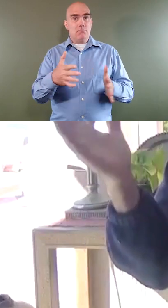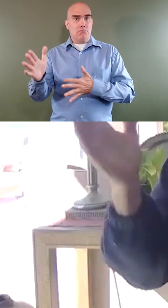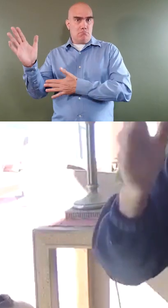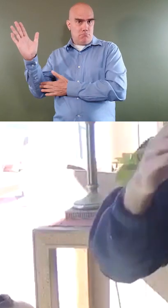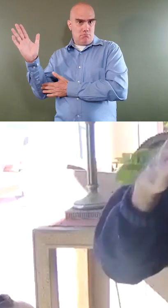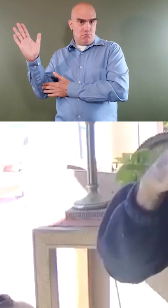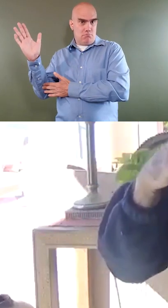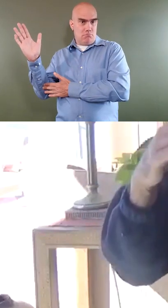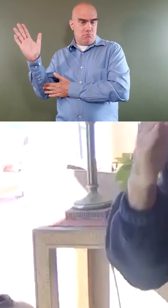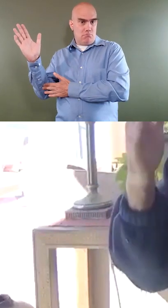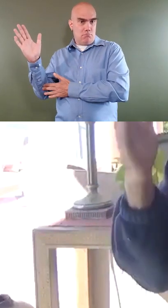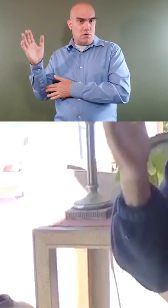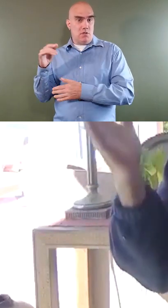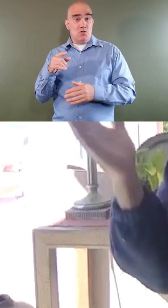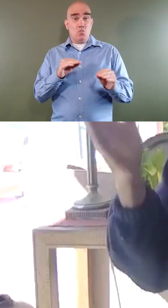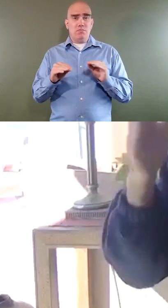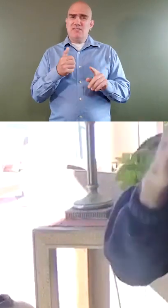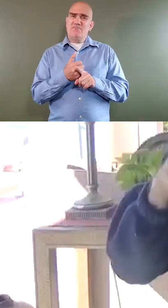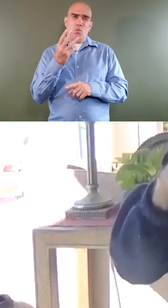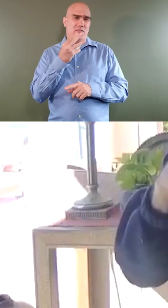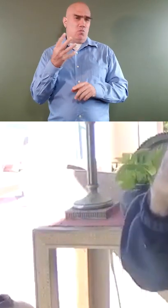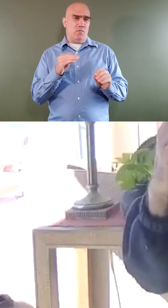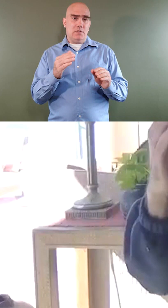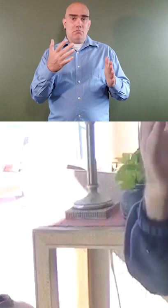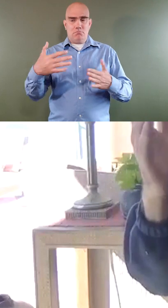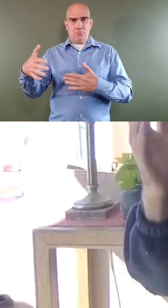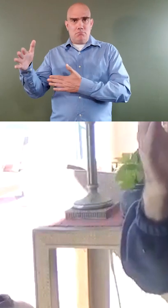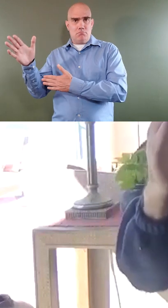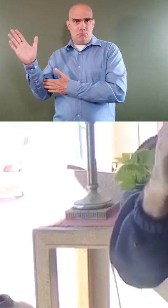right. There's this movement, it's a beautiful movement,